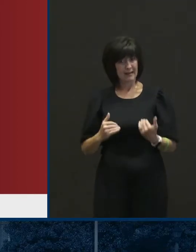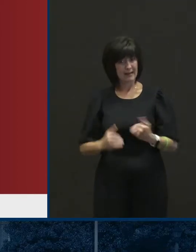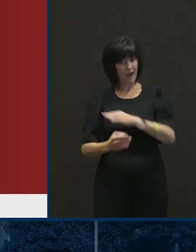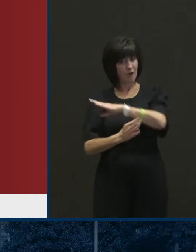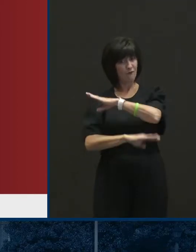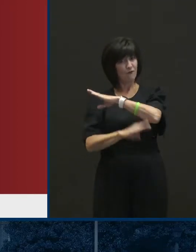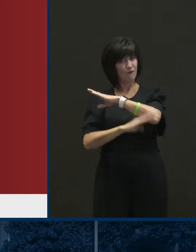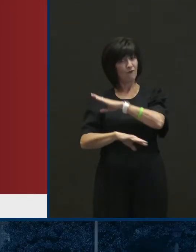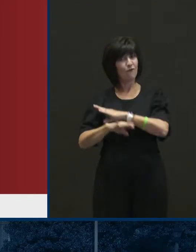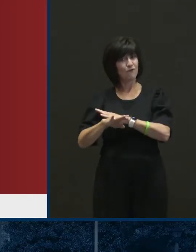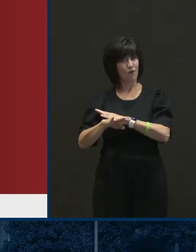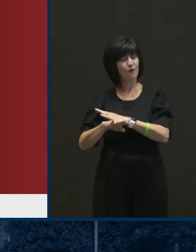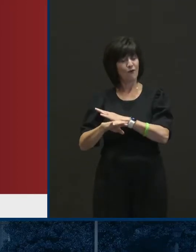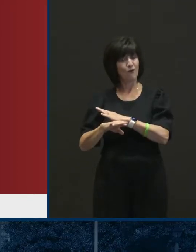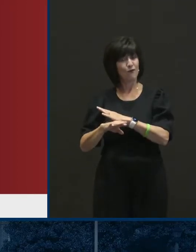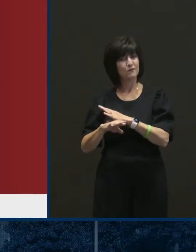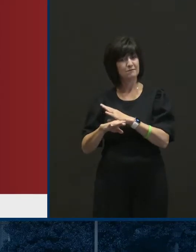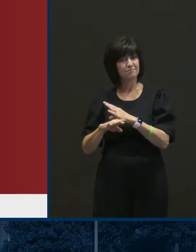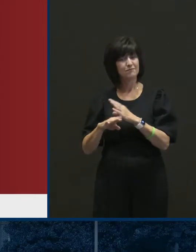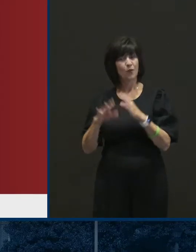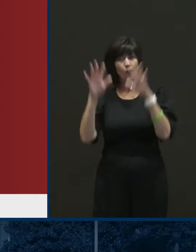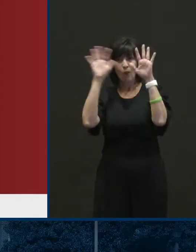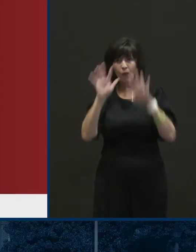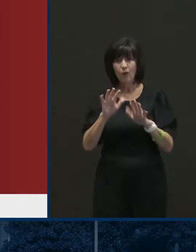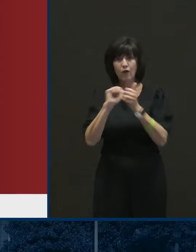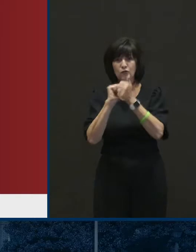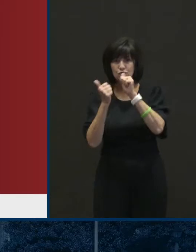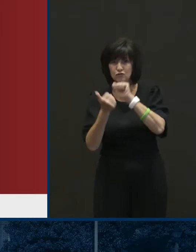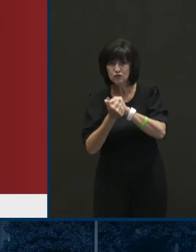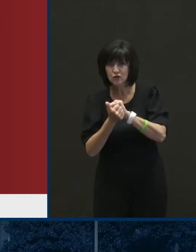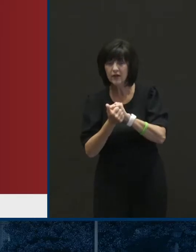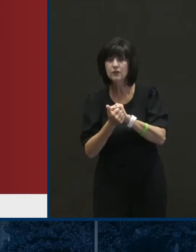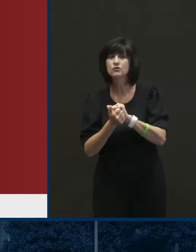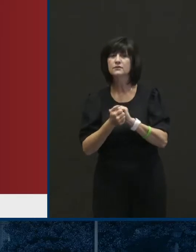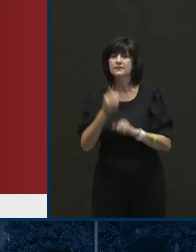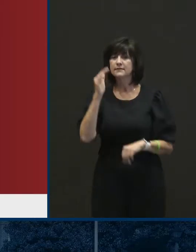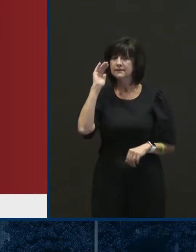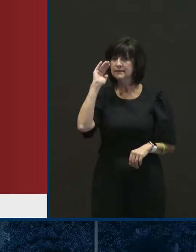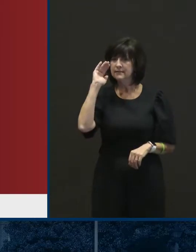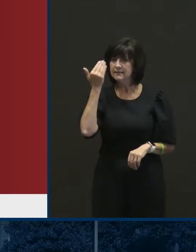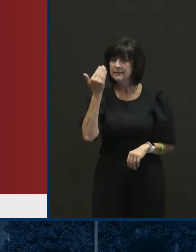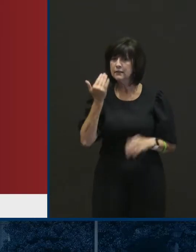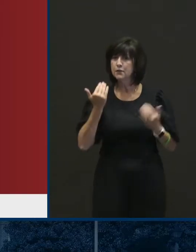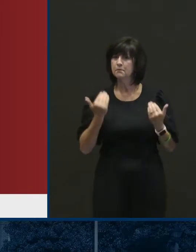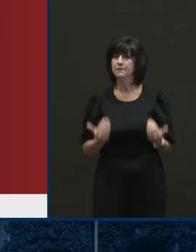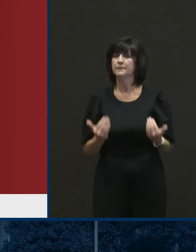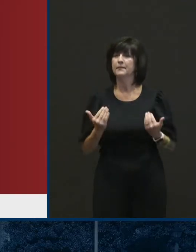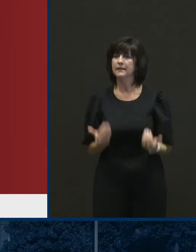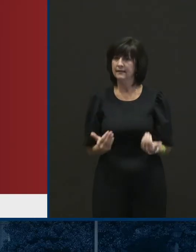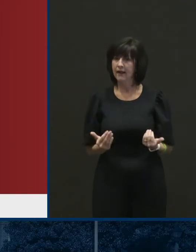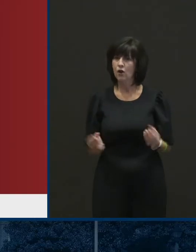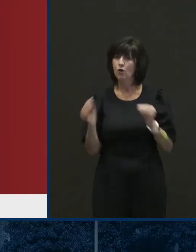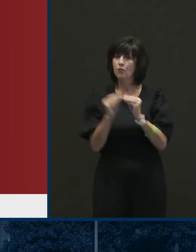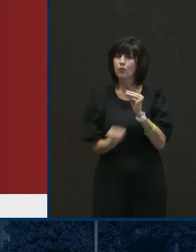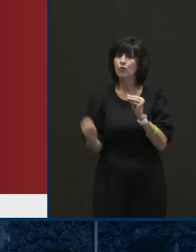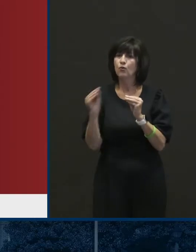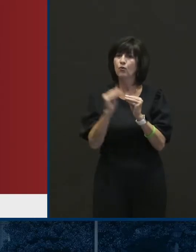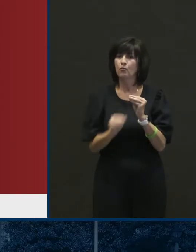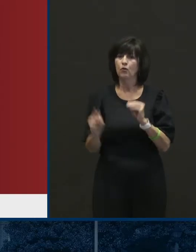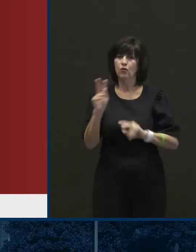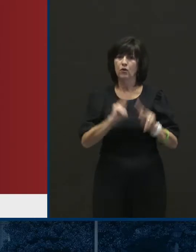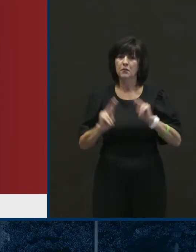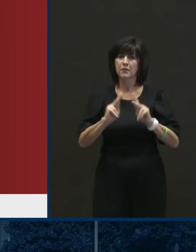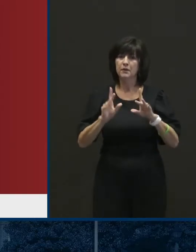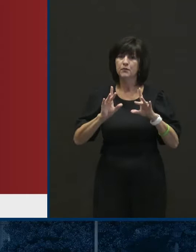in the other direction. Positive cases on a daily basis are up a little. Our target, if you remember,